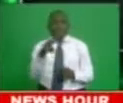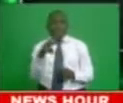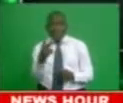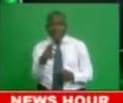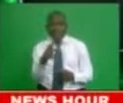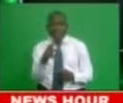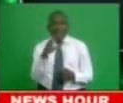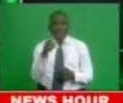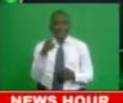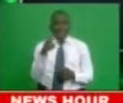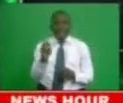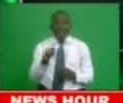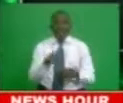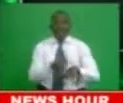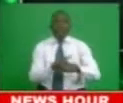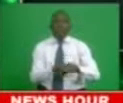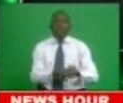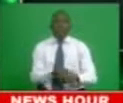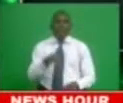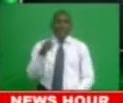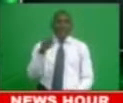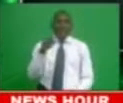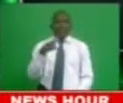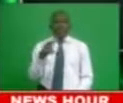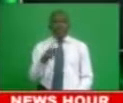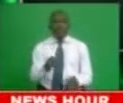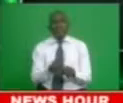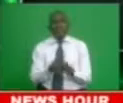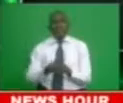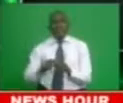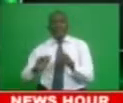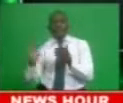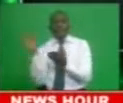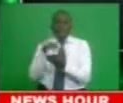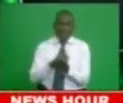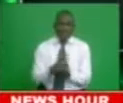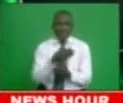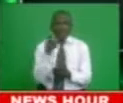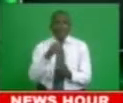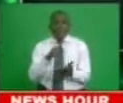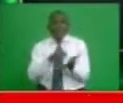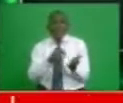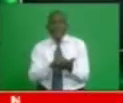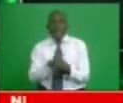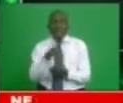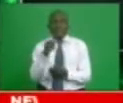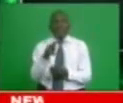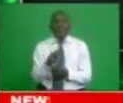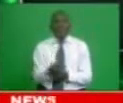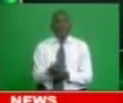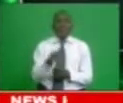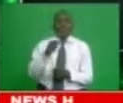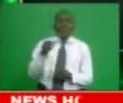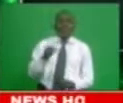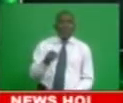Athletics, Andre Ayu, Footballer, George Darko, Tennis Player, Best Media House, TV, Metro